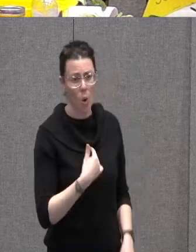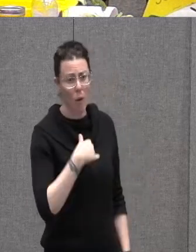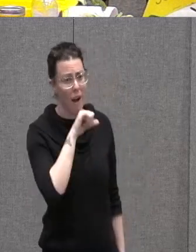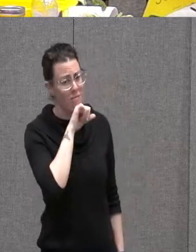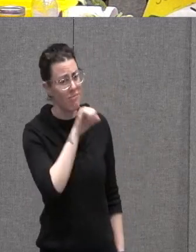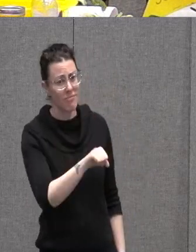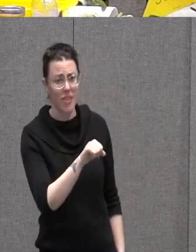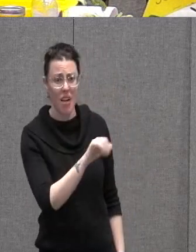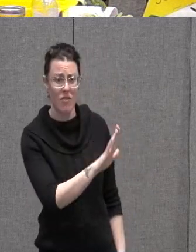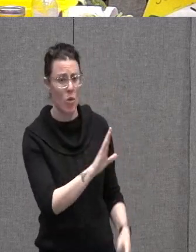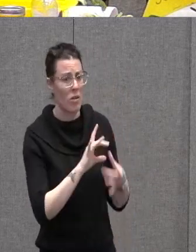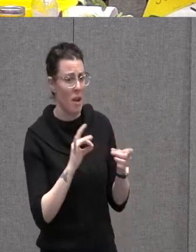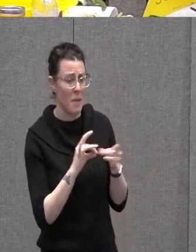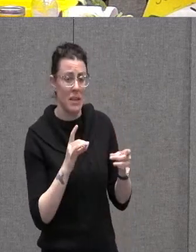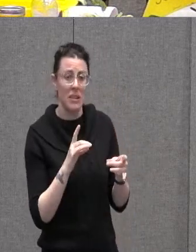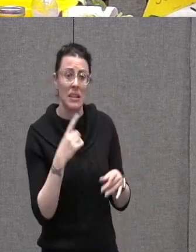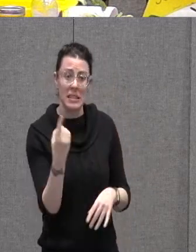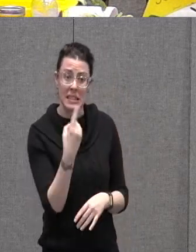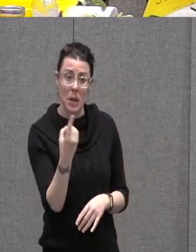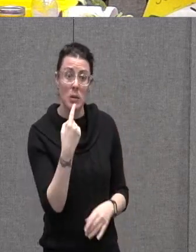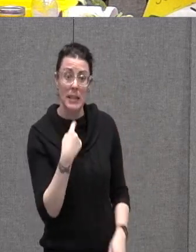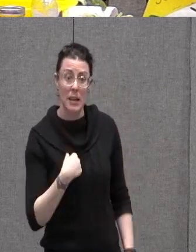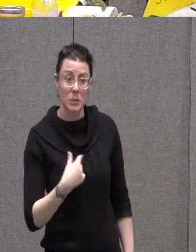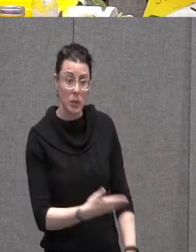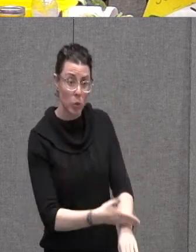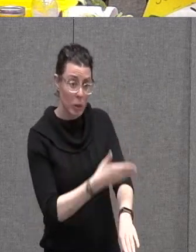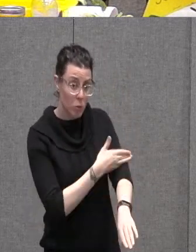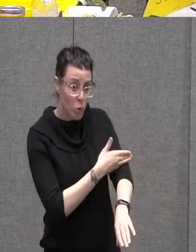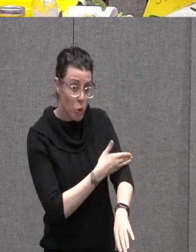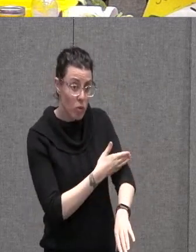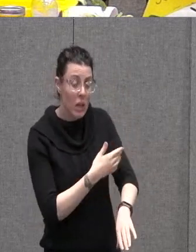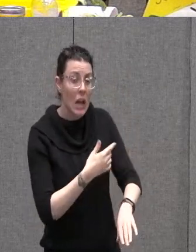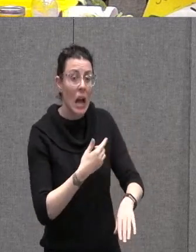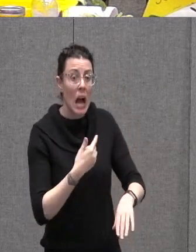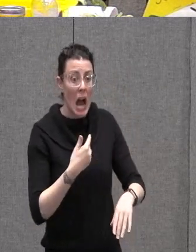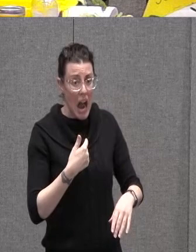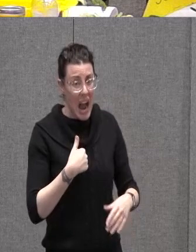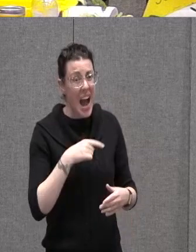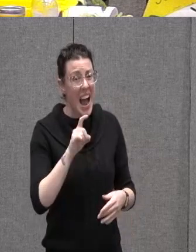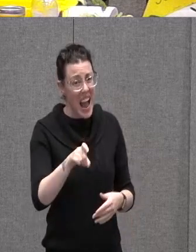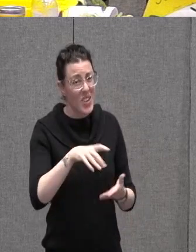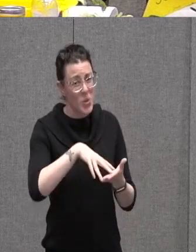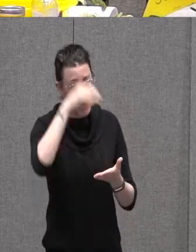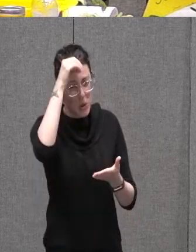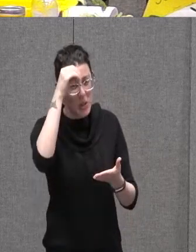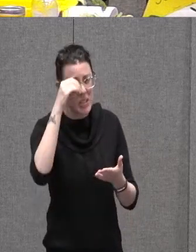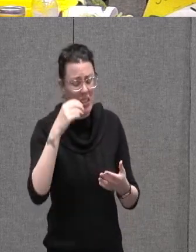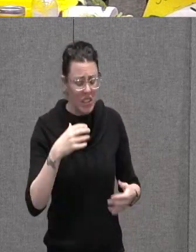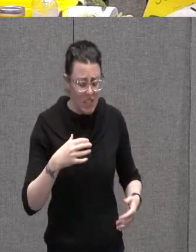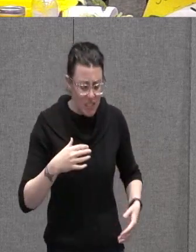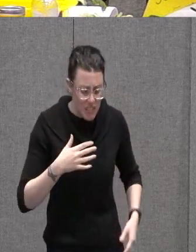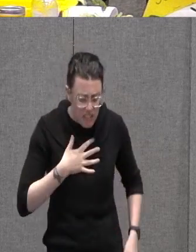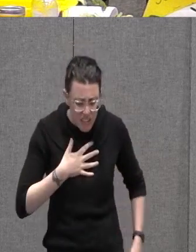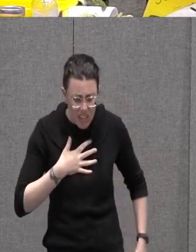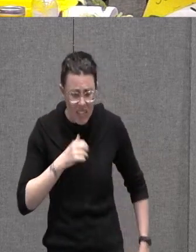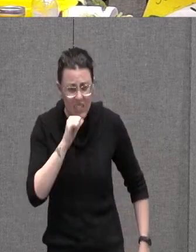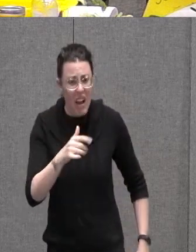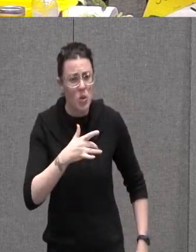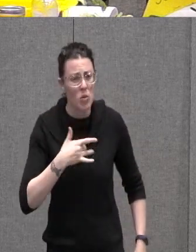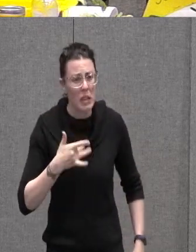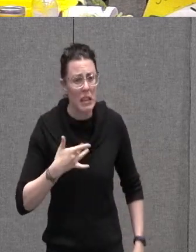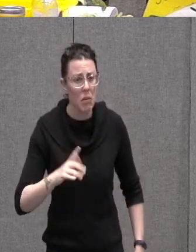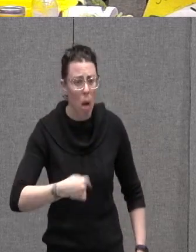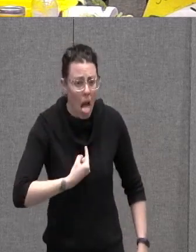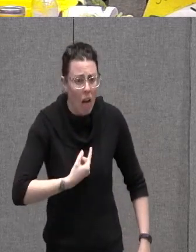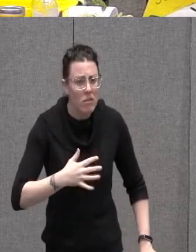improve something, it did take a little bit for me not to go, why don't you like my idea? But you're just helping me make things better. And so that works. We are just great.